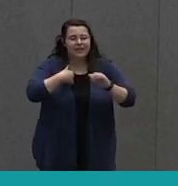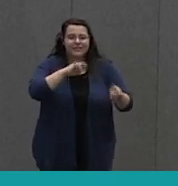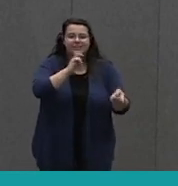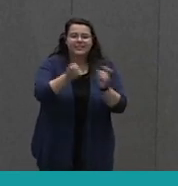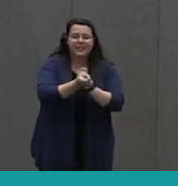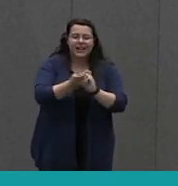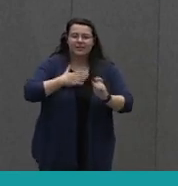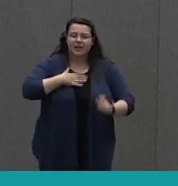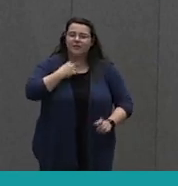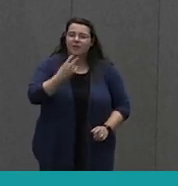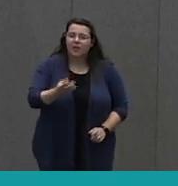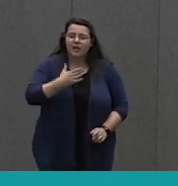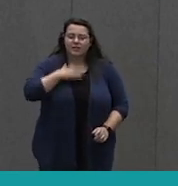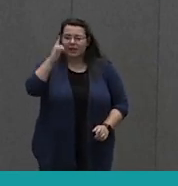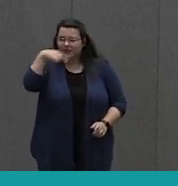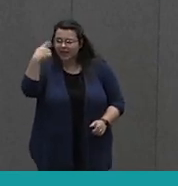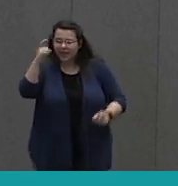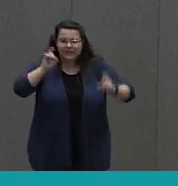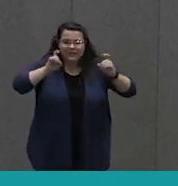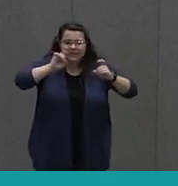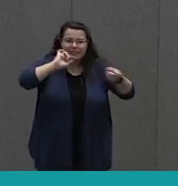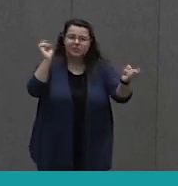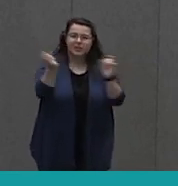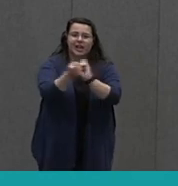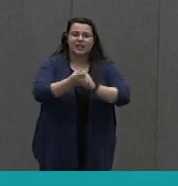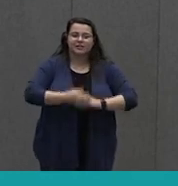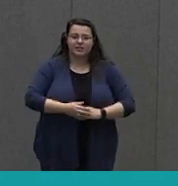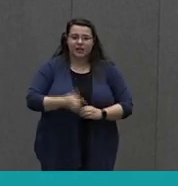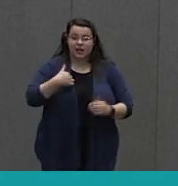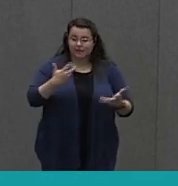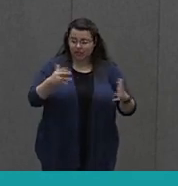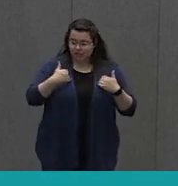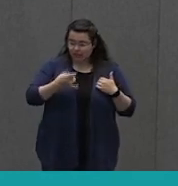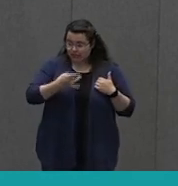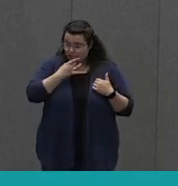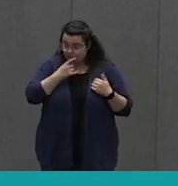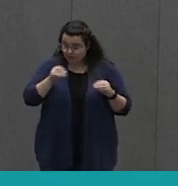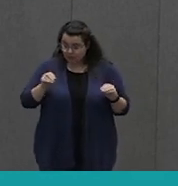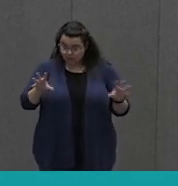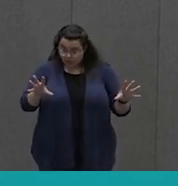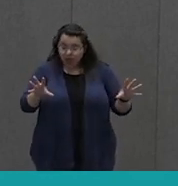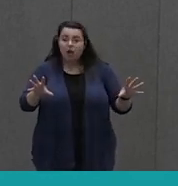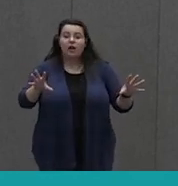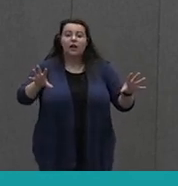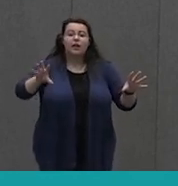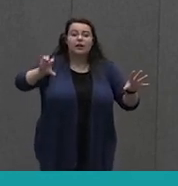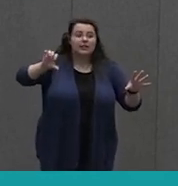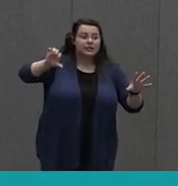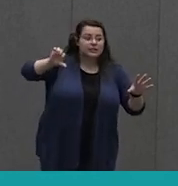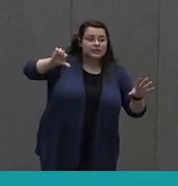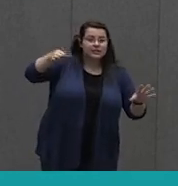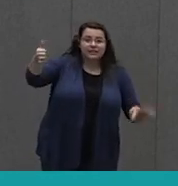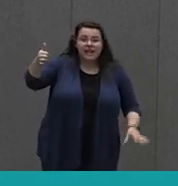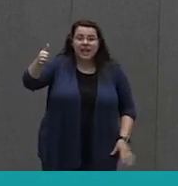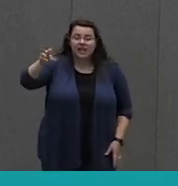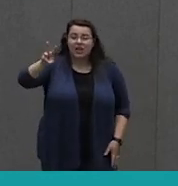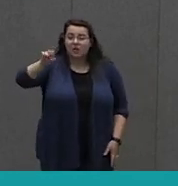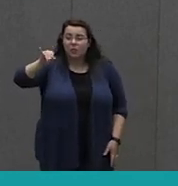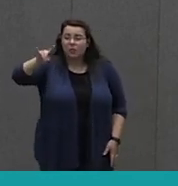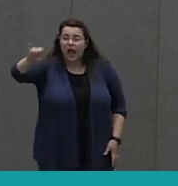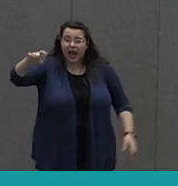community. There's houses, apartments, buildings, gas shops, maybe stores,